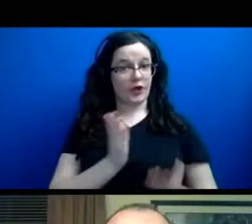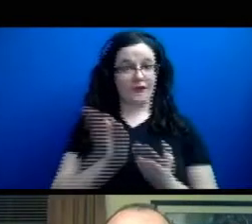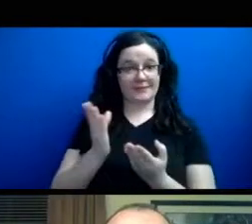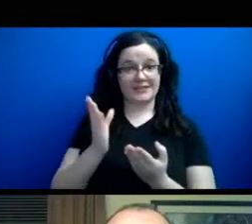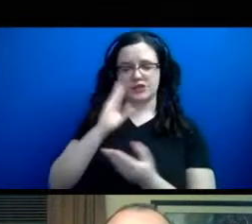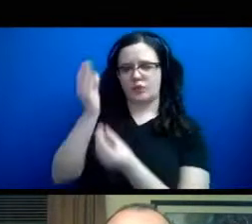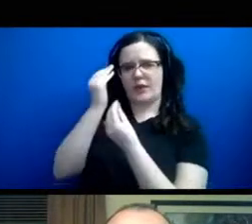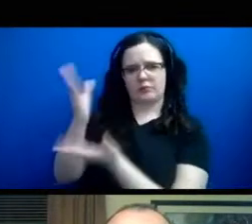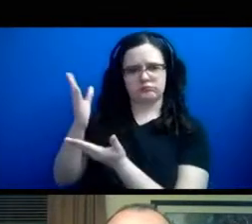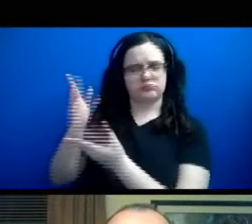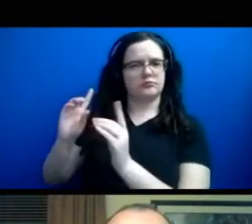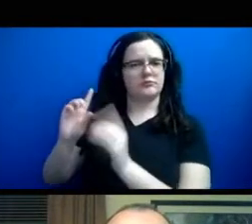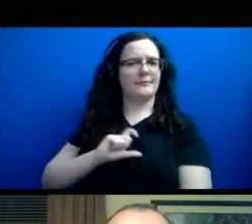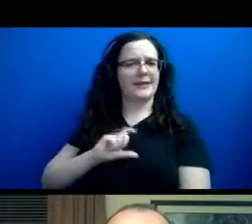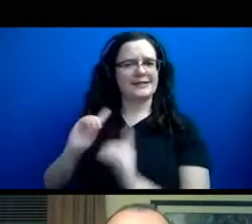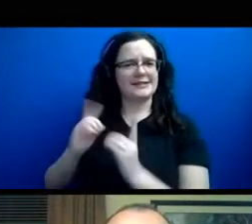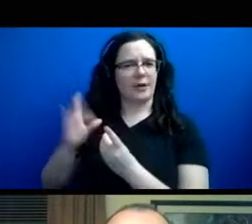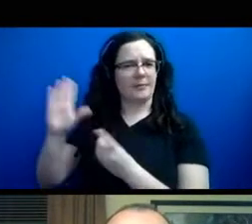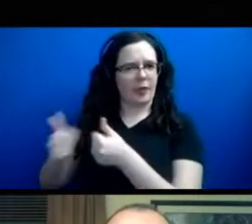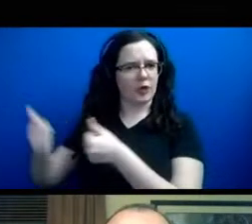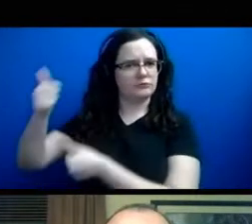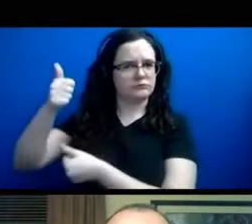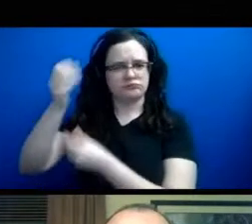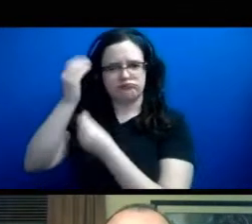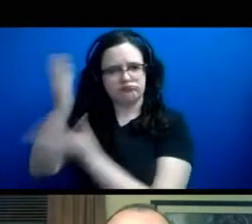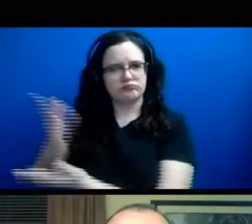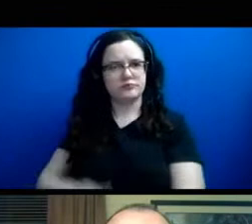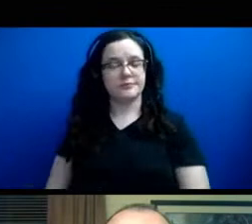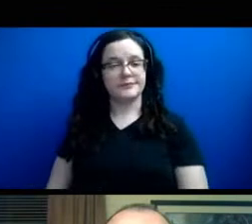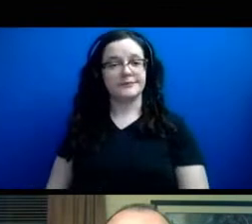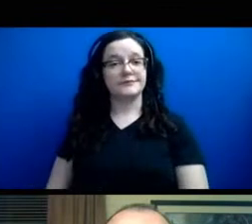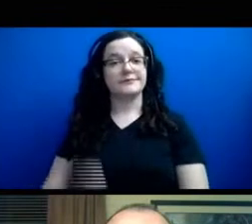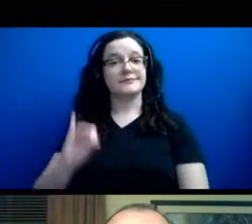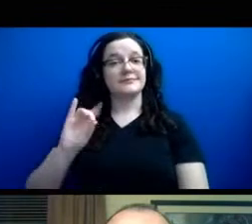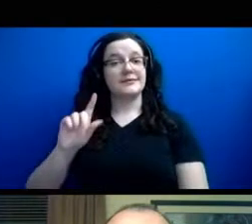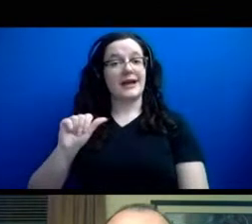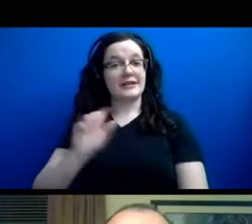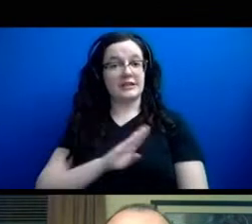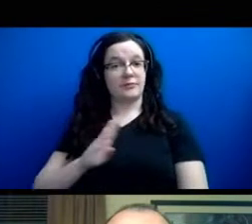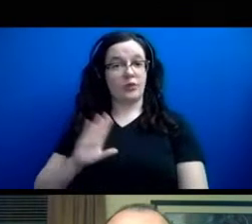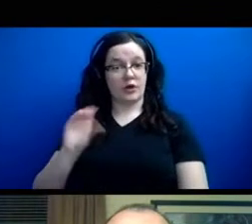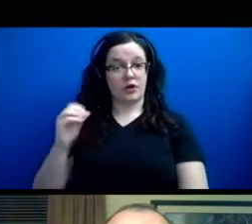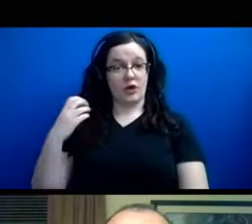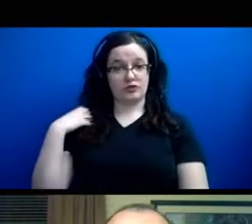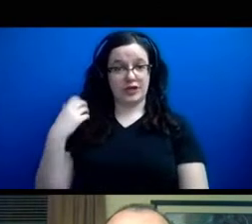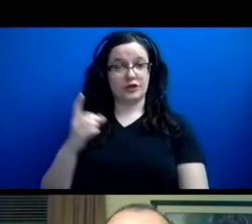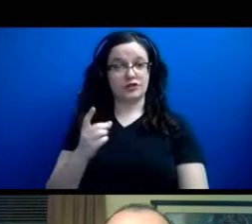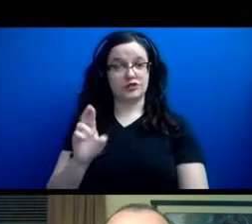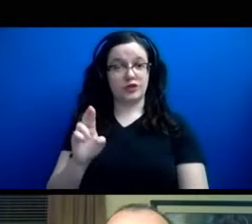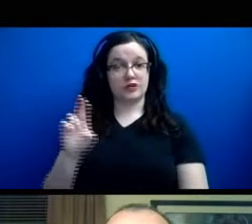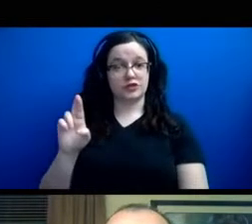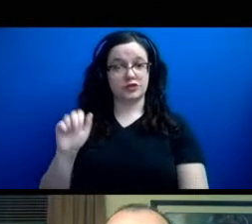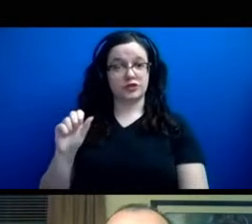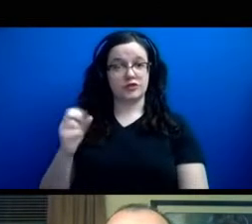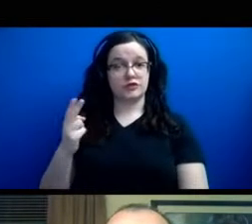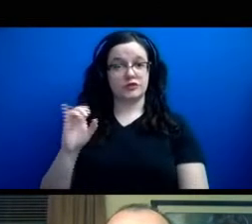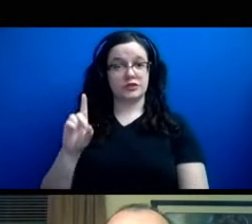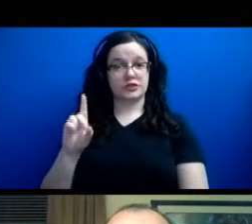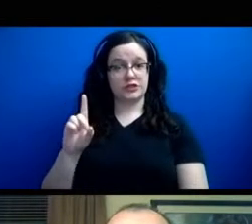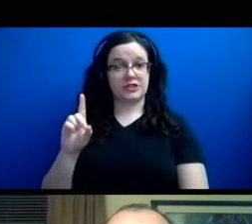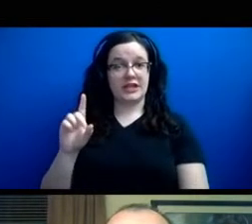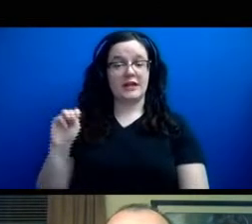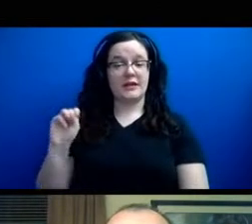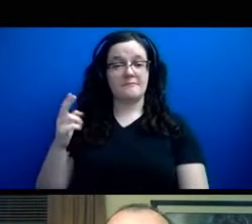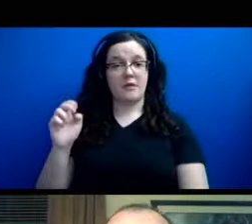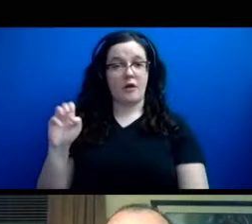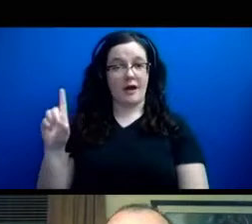departmental leadership. Idea Board co-chair Dr. Rashid Muhammad and town board member Christine Corrado are